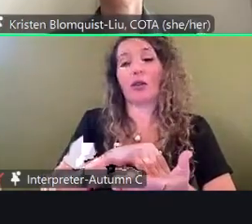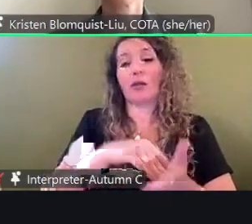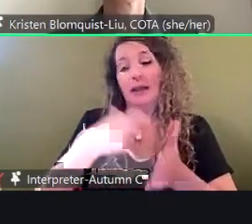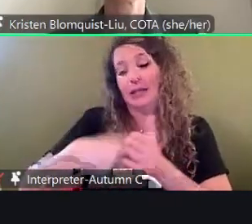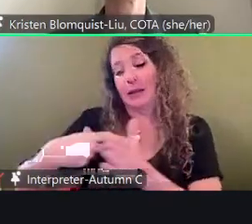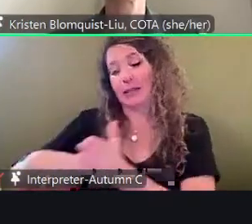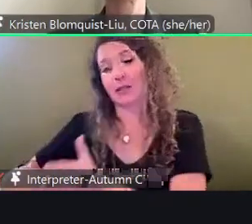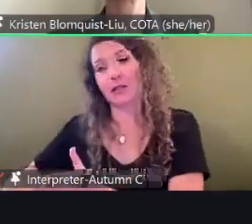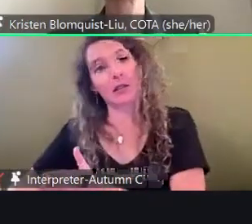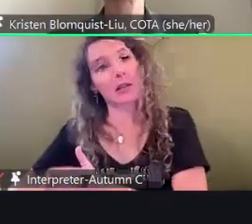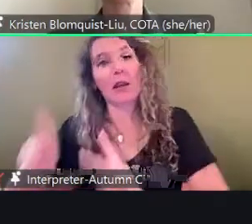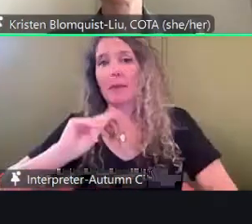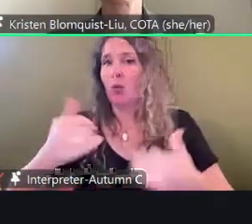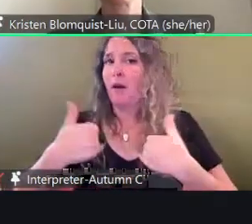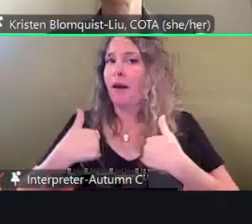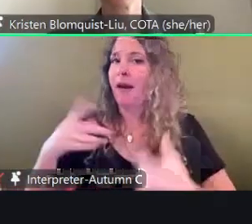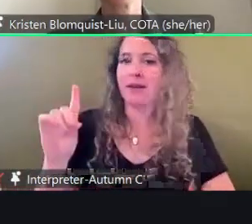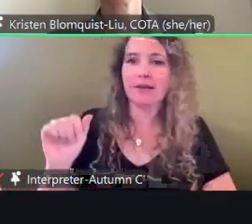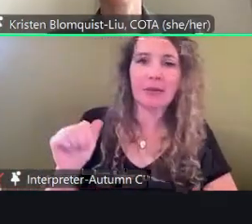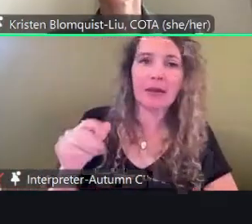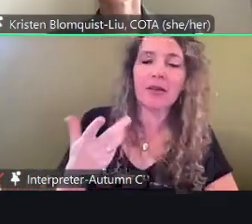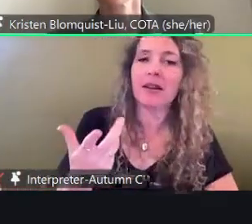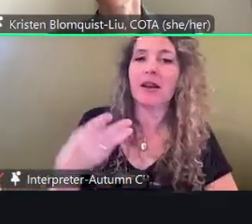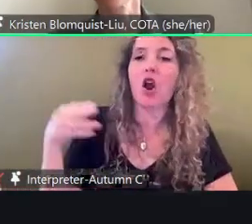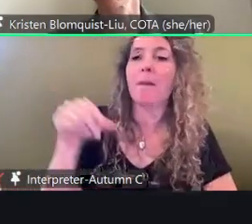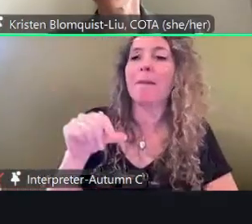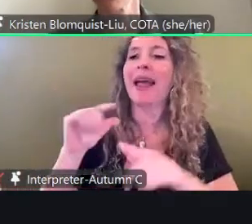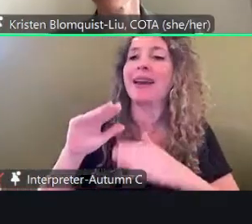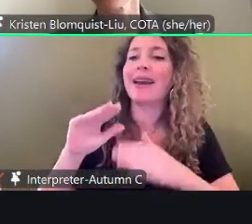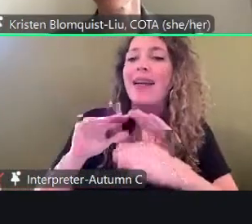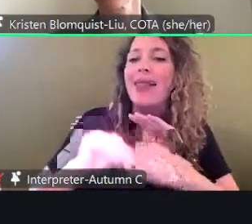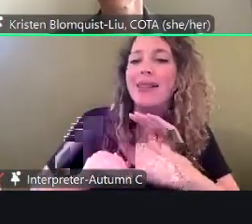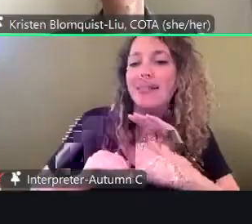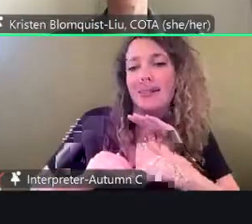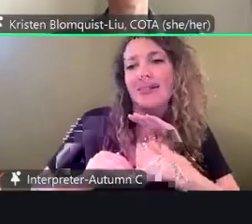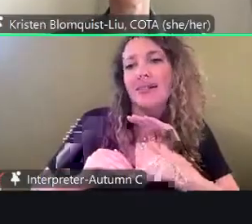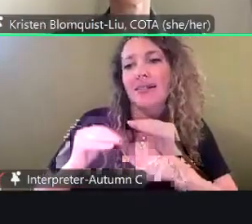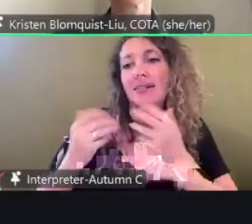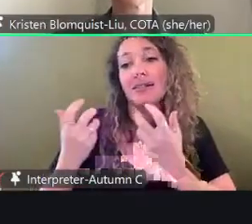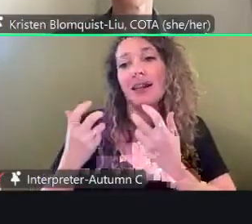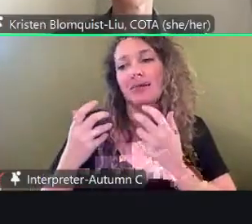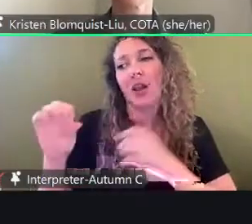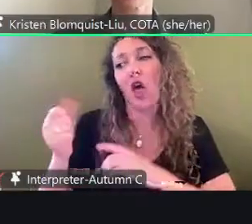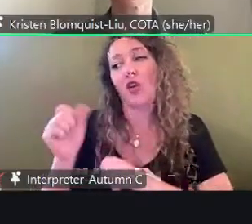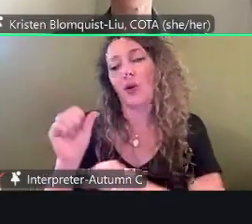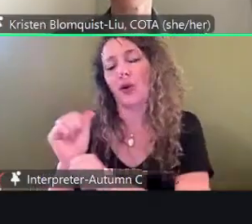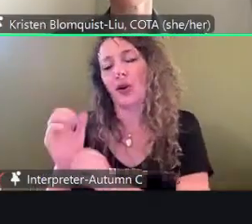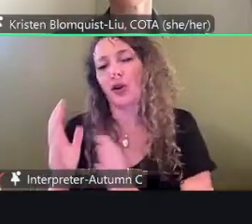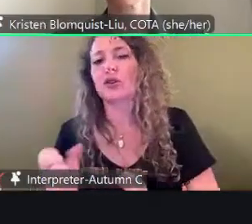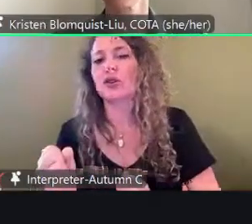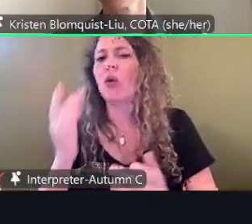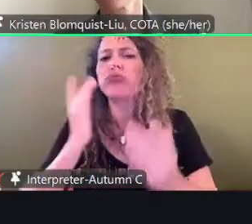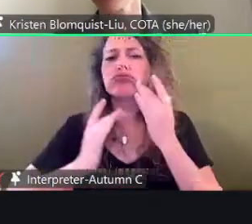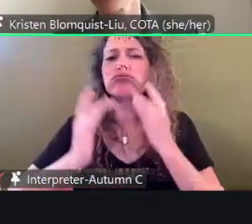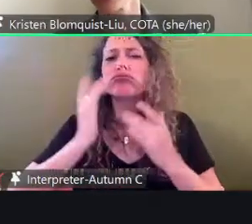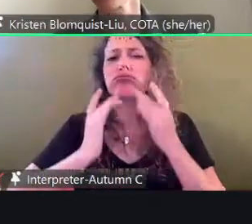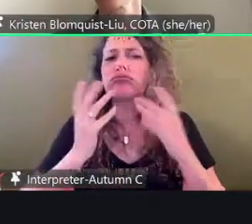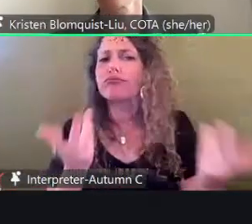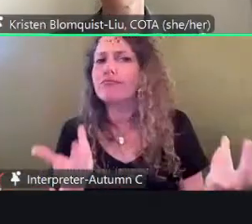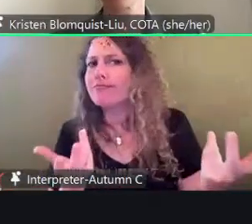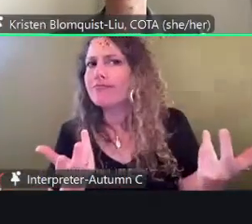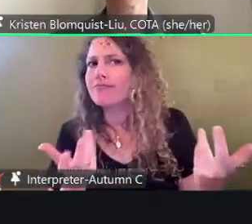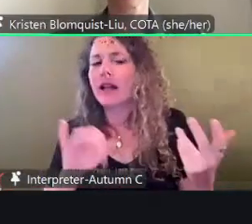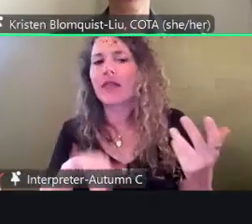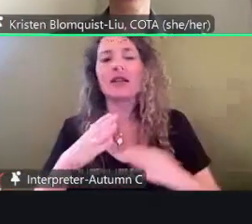However, those with disabilities are paid less than their peers. So that is also a gap that is a